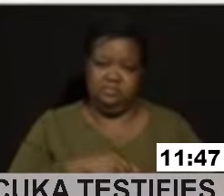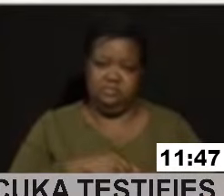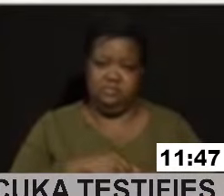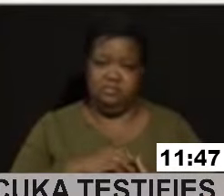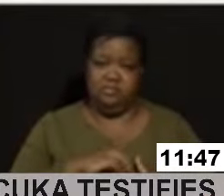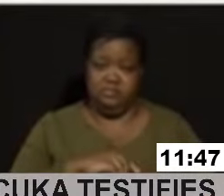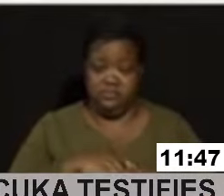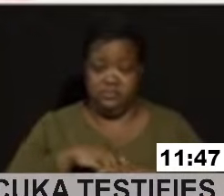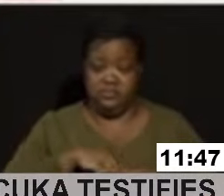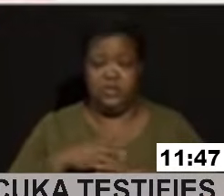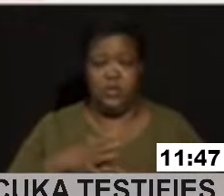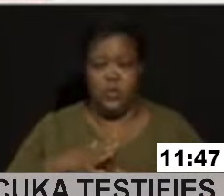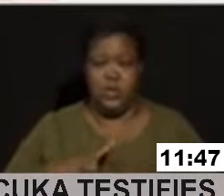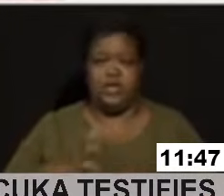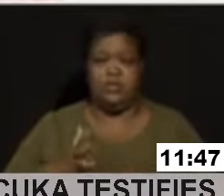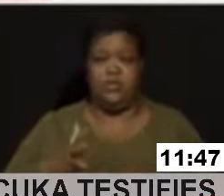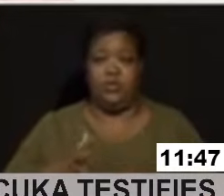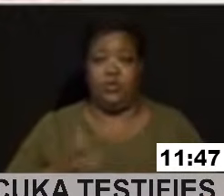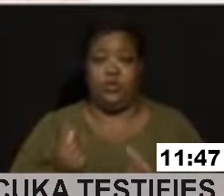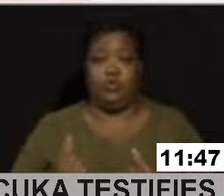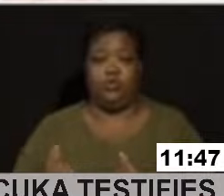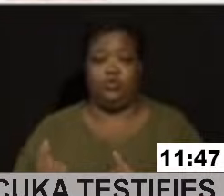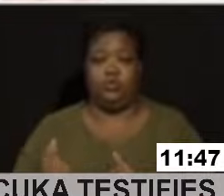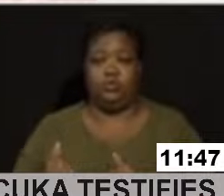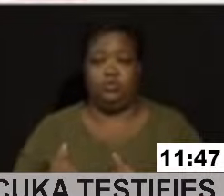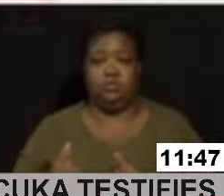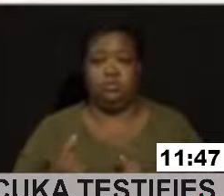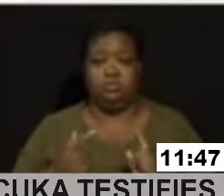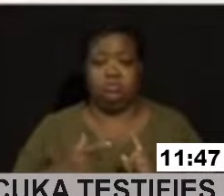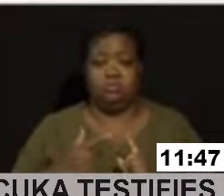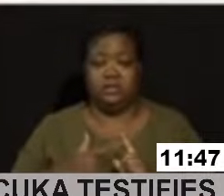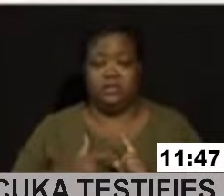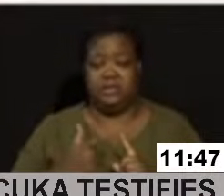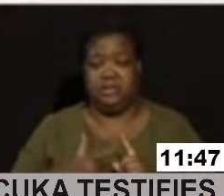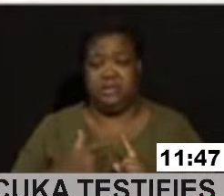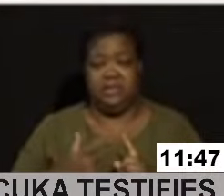do. And her killers have never been found.